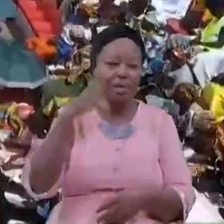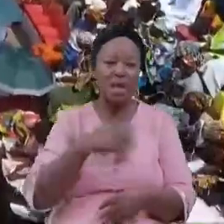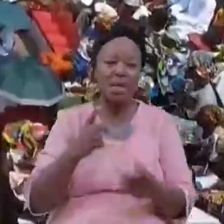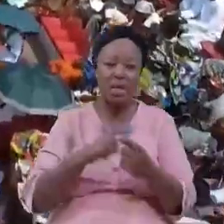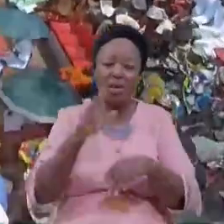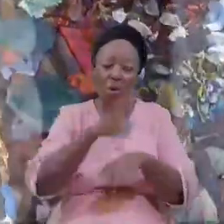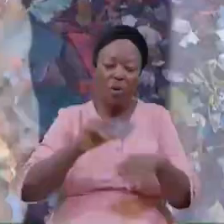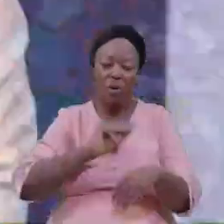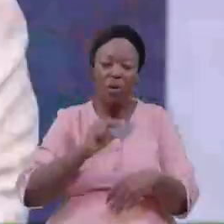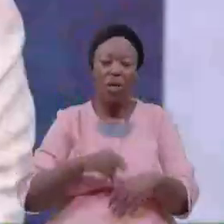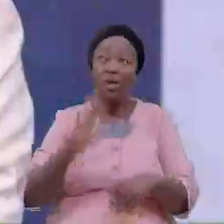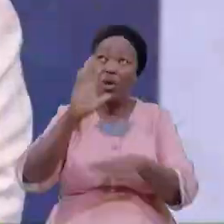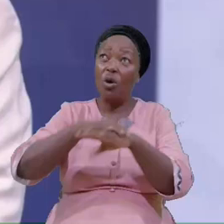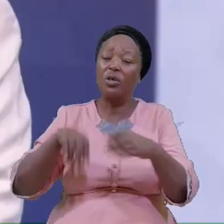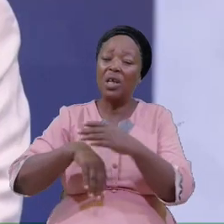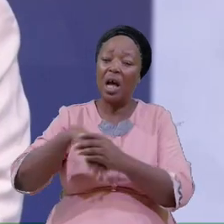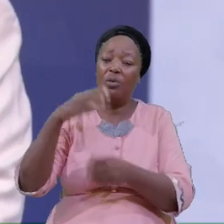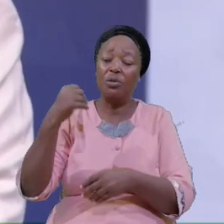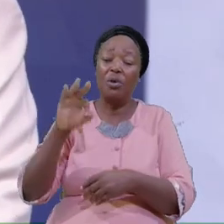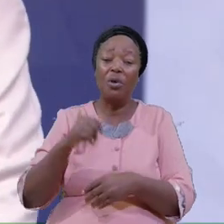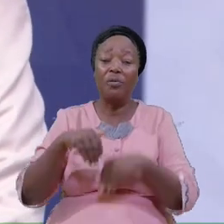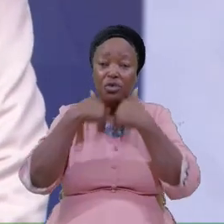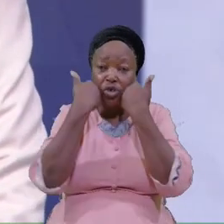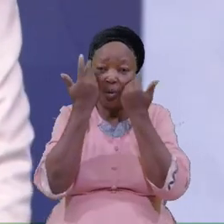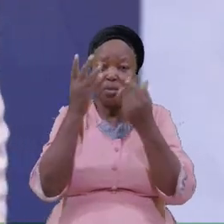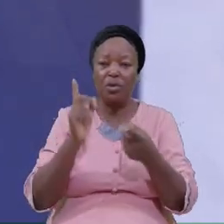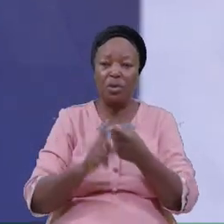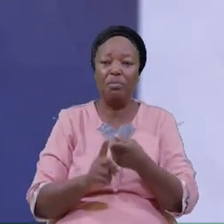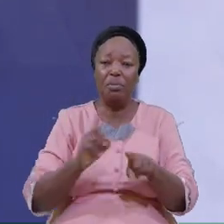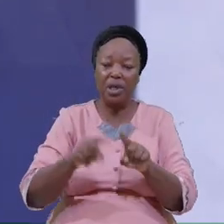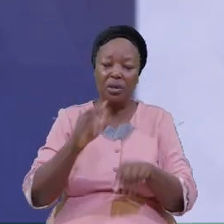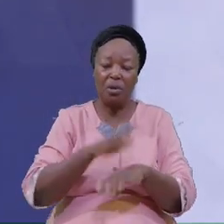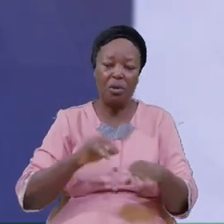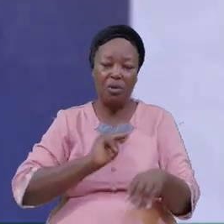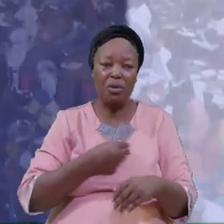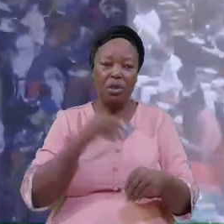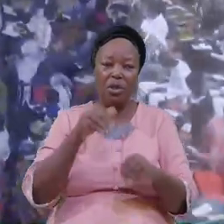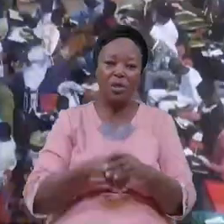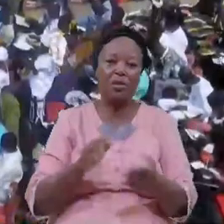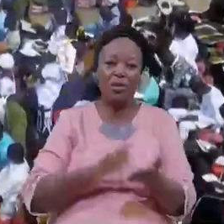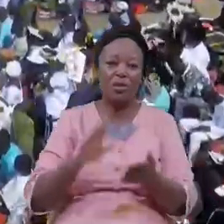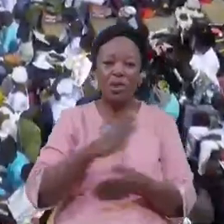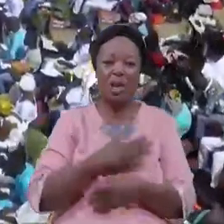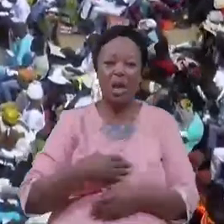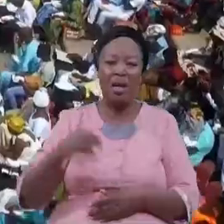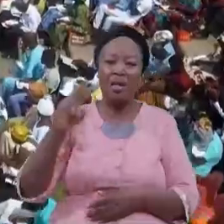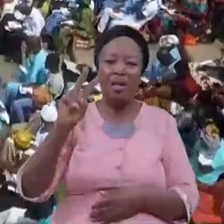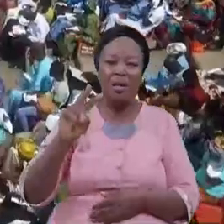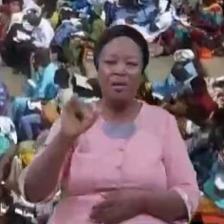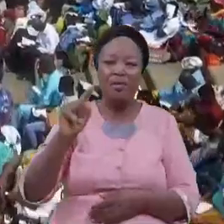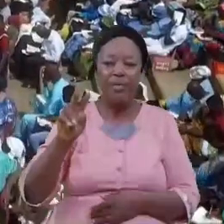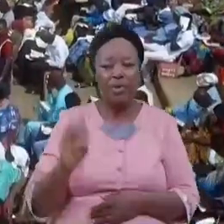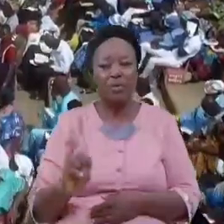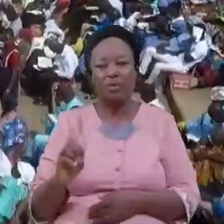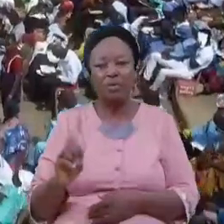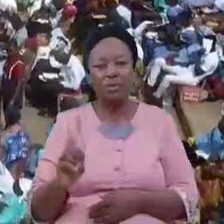and to virtue. Comme sa divine puissance nous a donné tout ce qui contribue à la vie et à la piété, au moyen de la verse connaissance 4. De celui qui nous a appelé in par sa propre